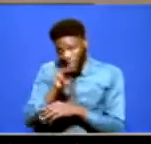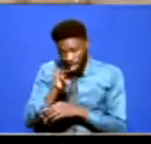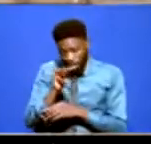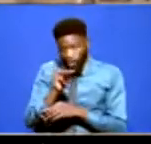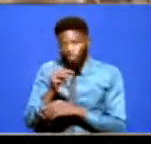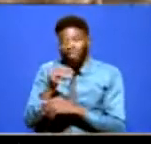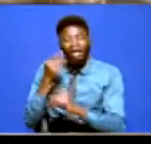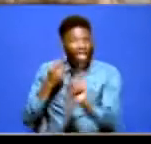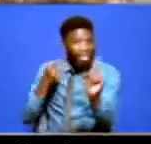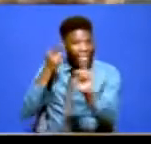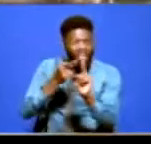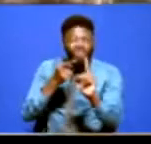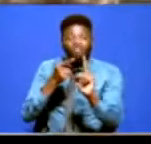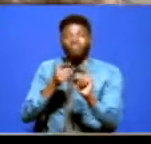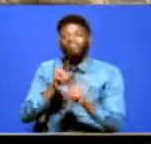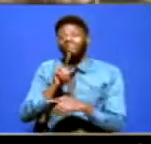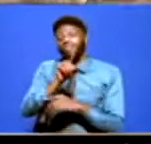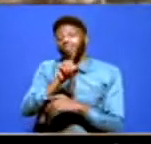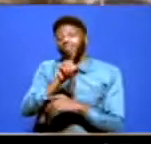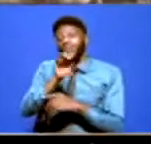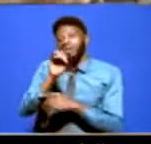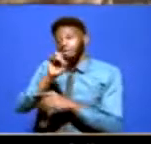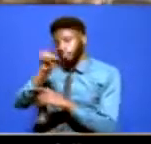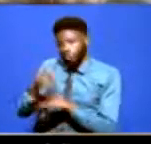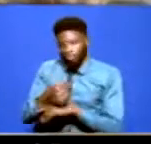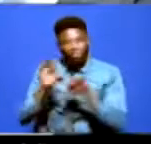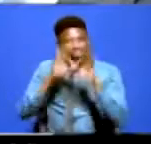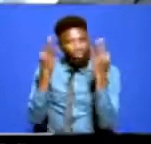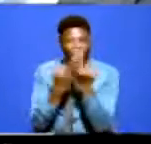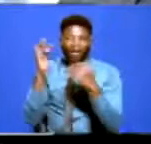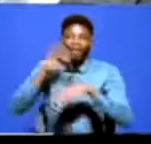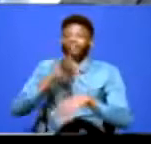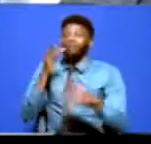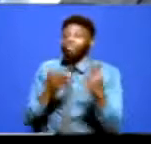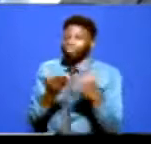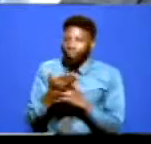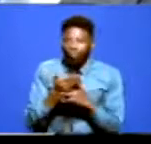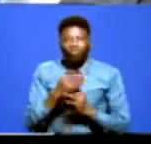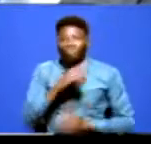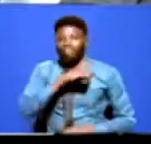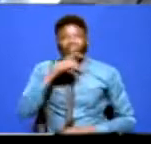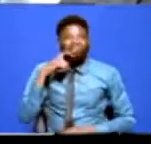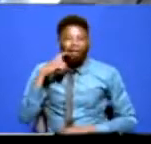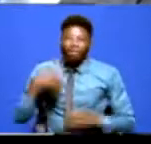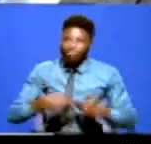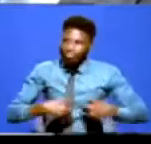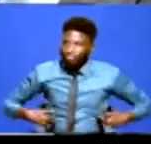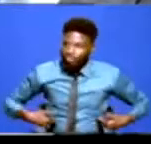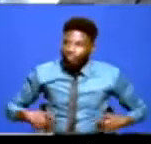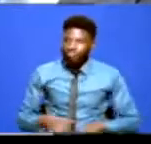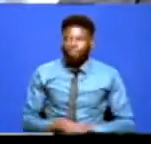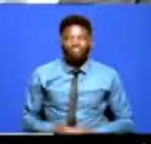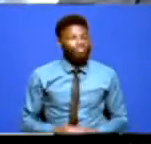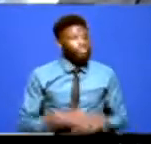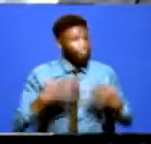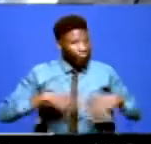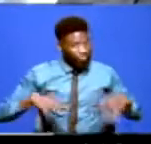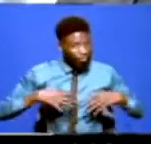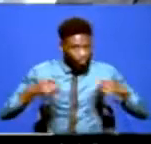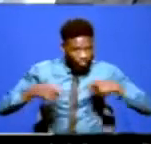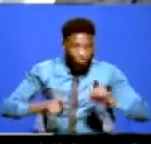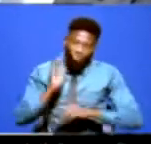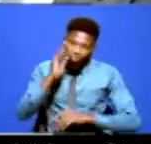targeting 100,000 vulnerable families affected by drought. People are likely to face severe